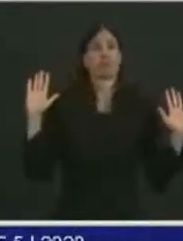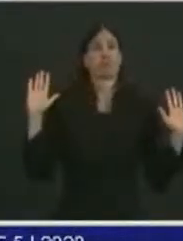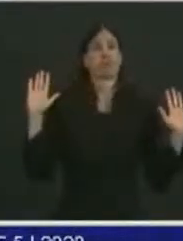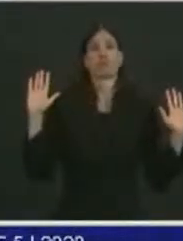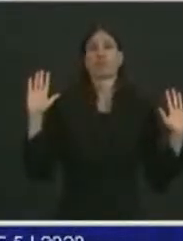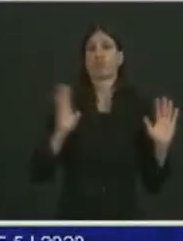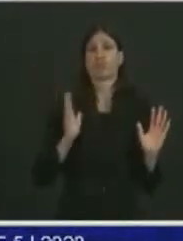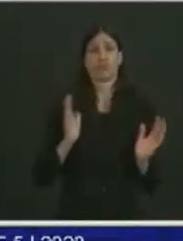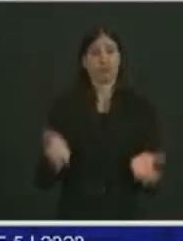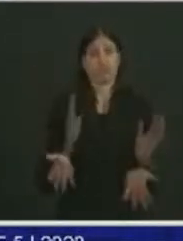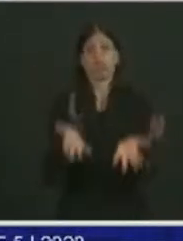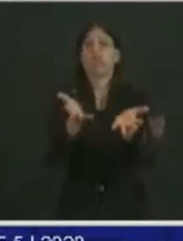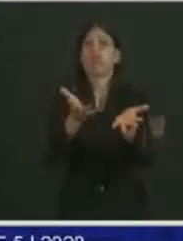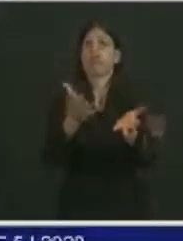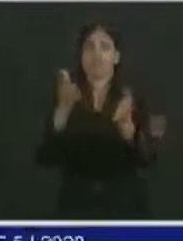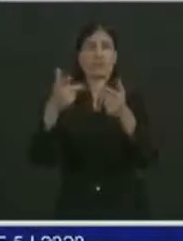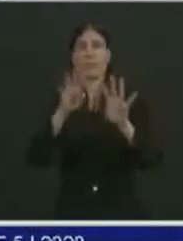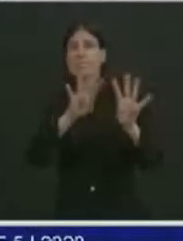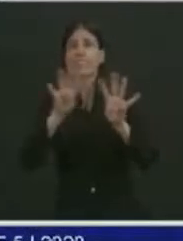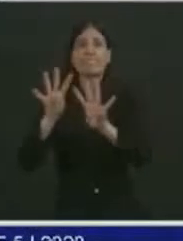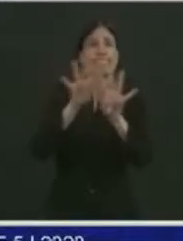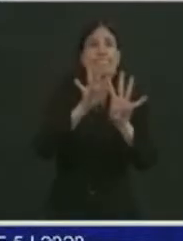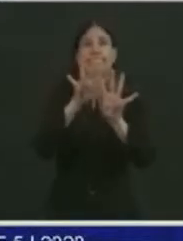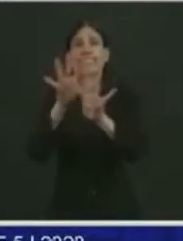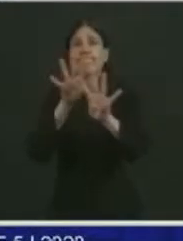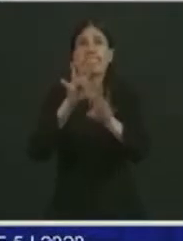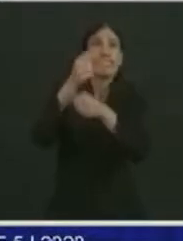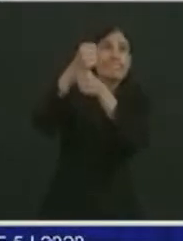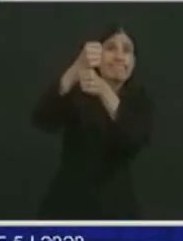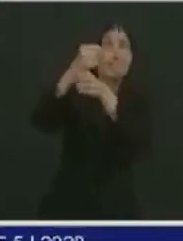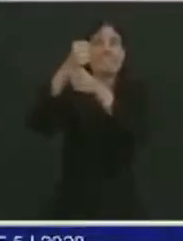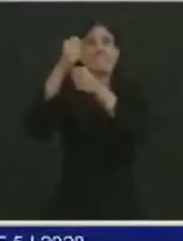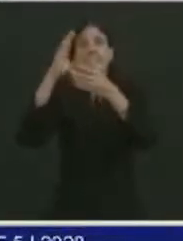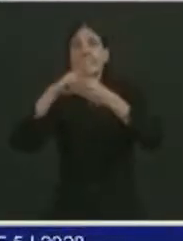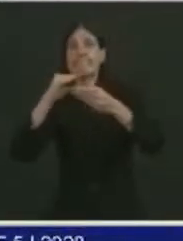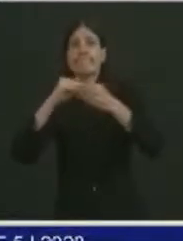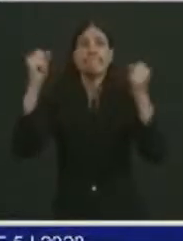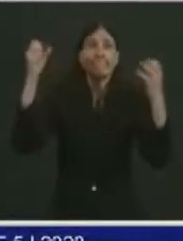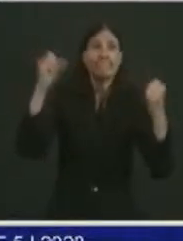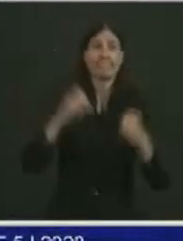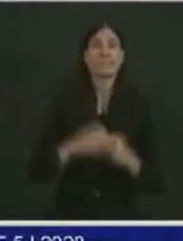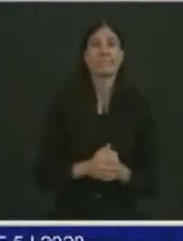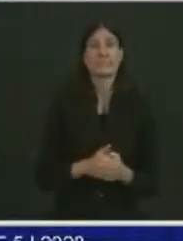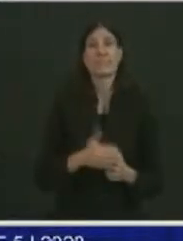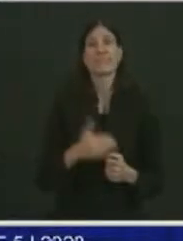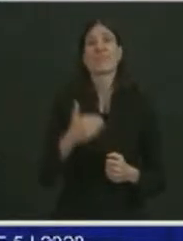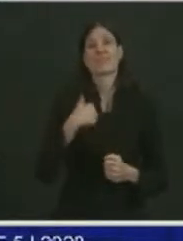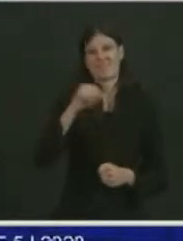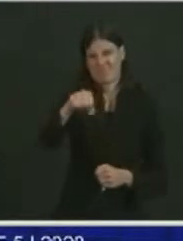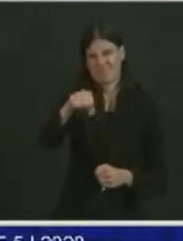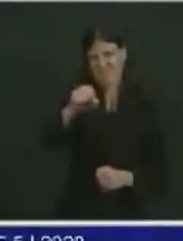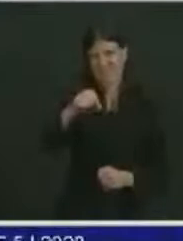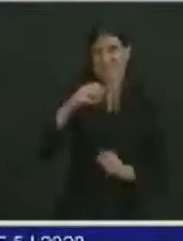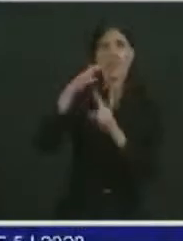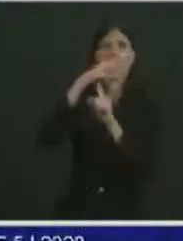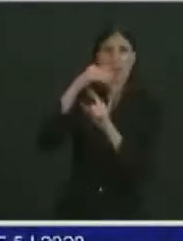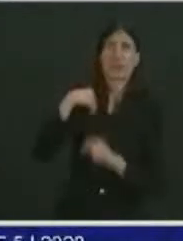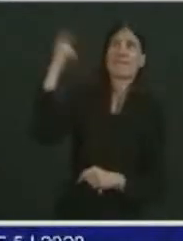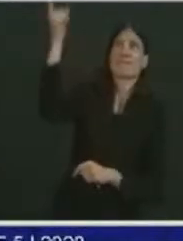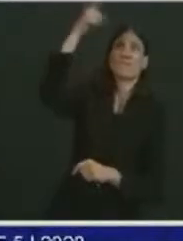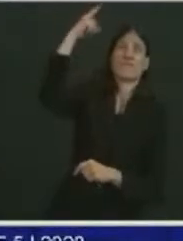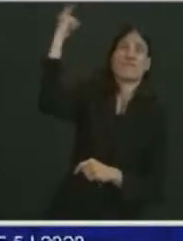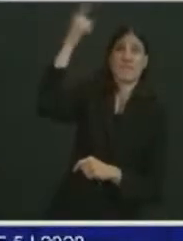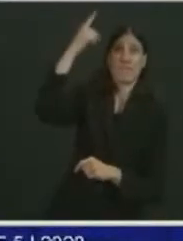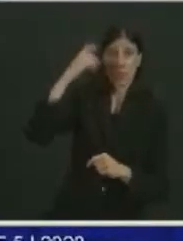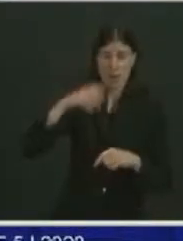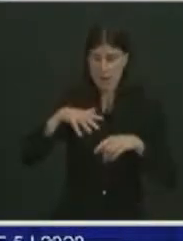protest. Having said that, the helicopters you hear are doing surveillance, because we know